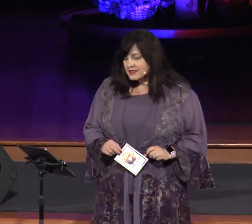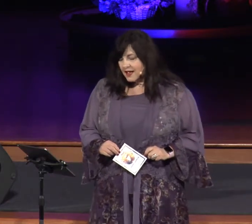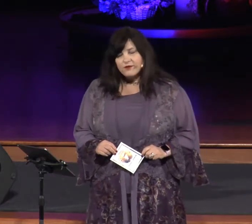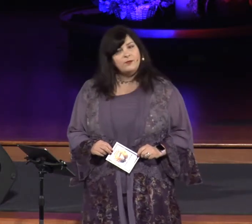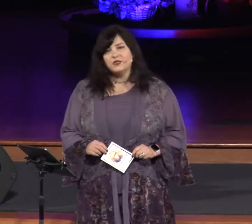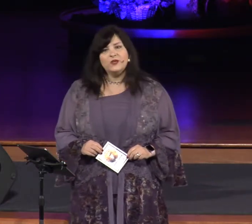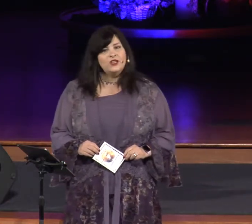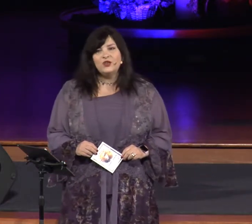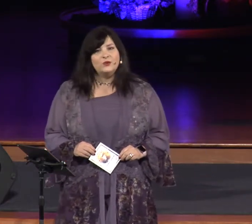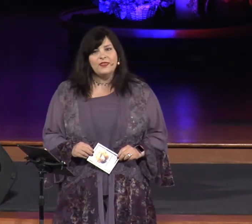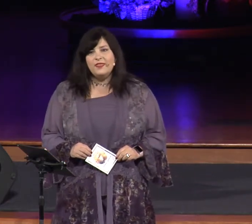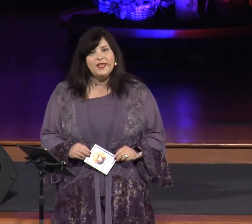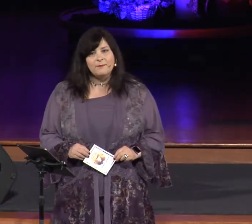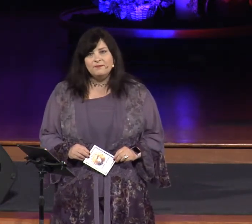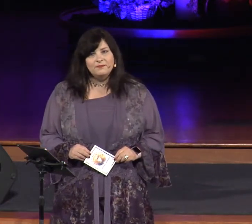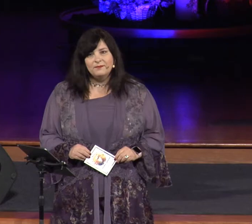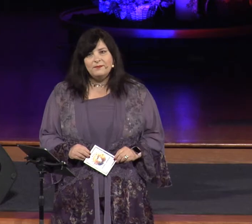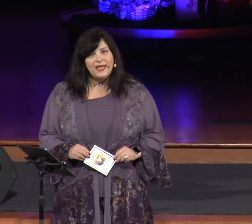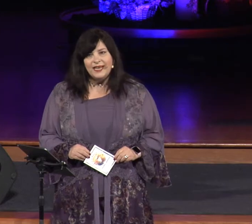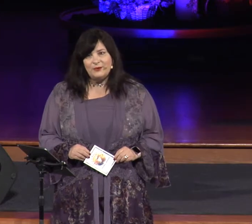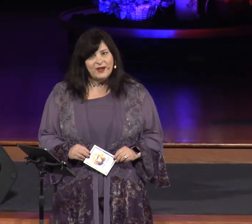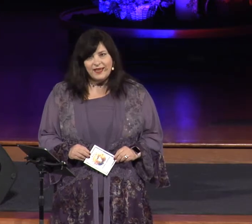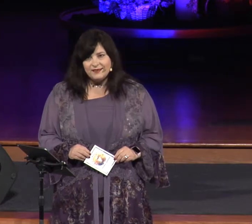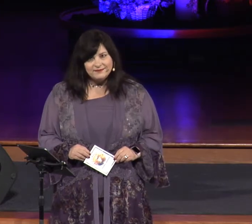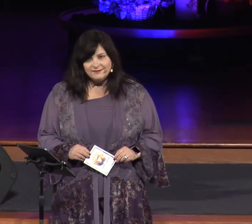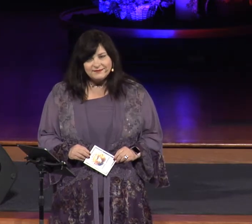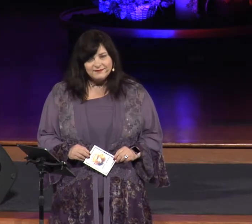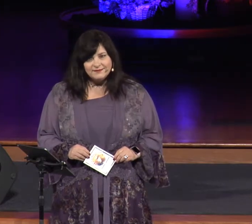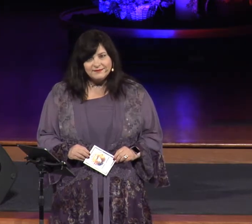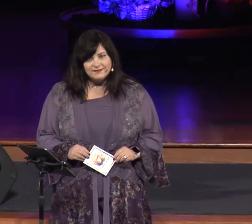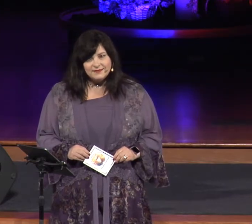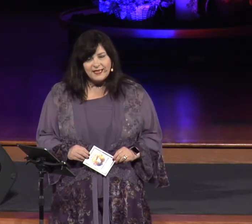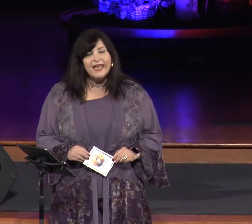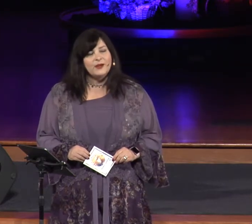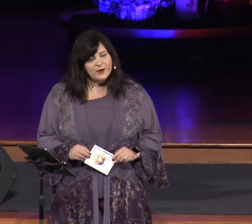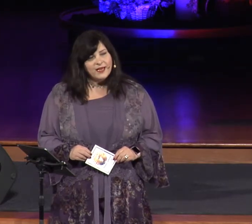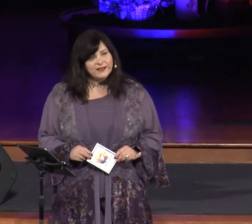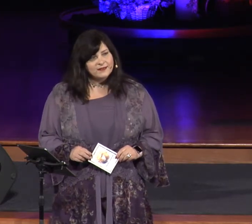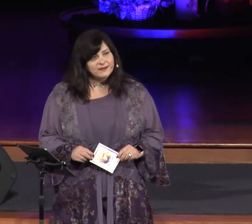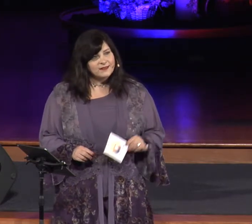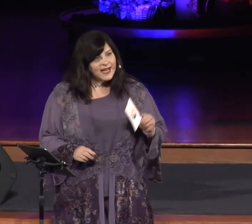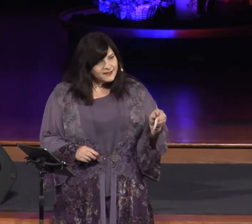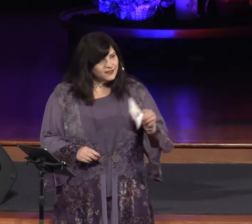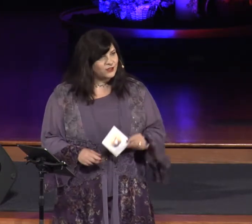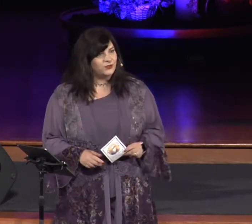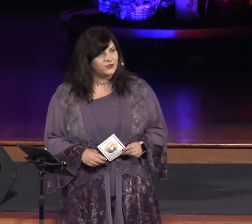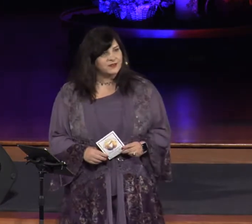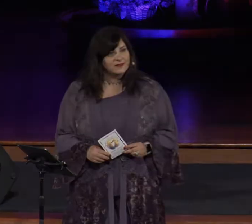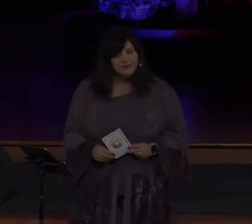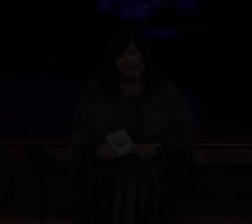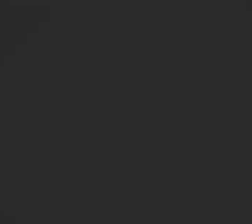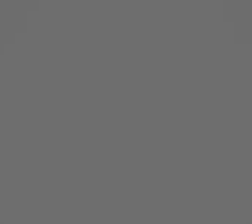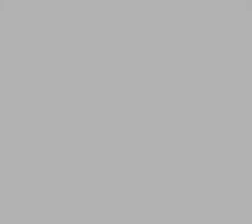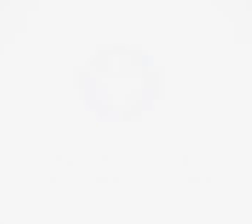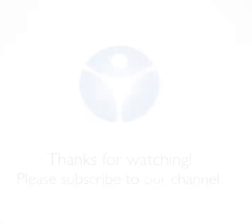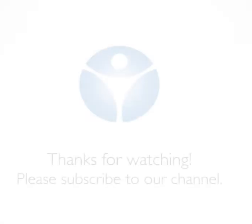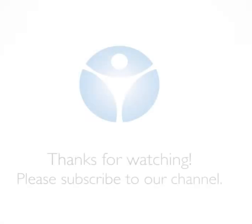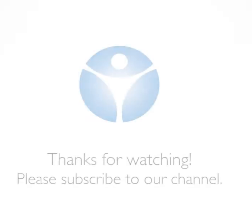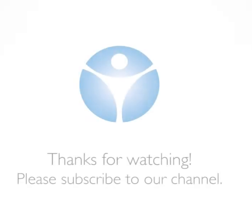It was never between you and them anyway. Anyway, that's inclusion.